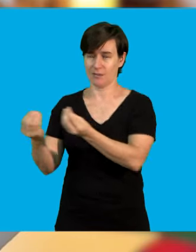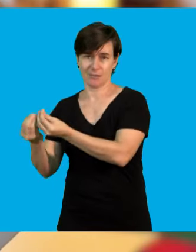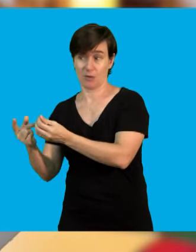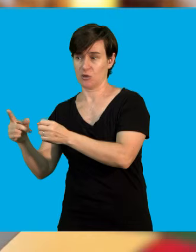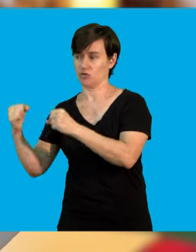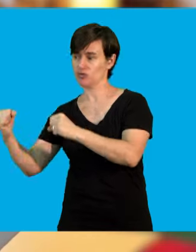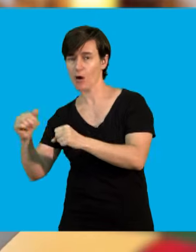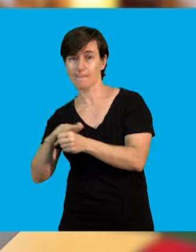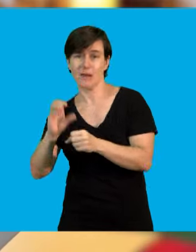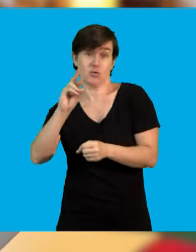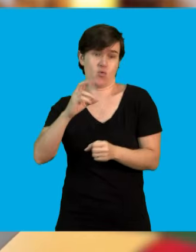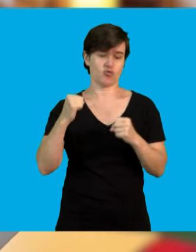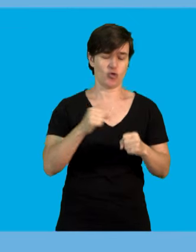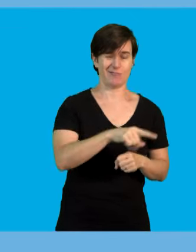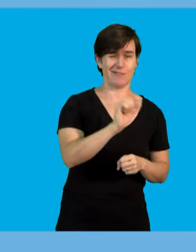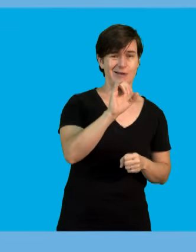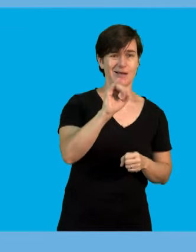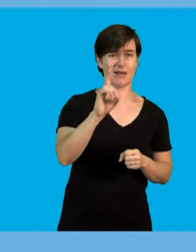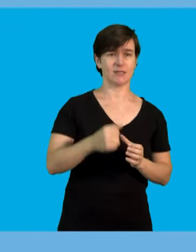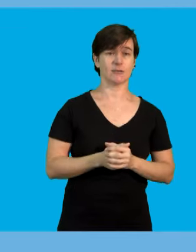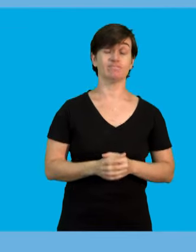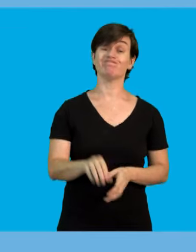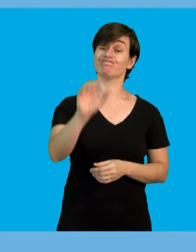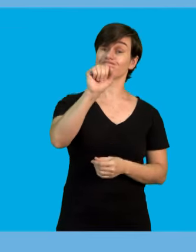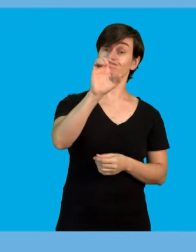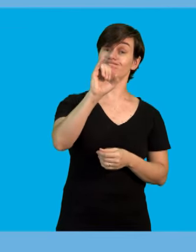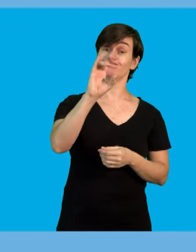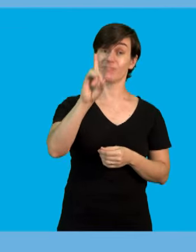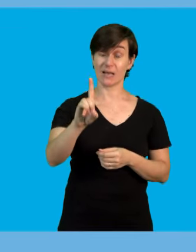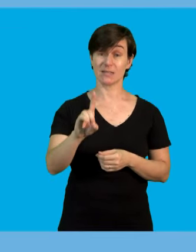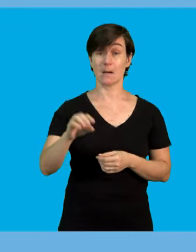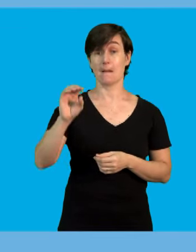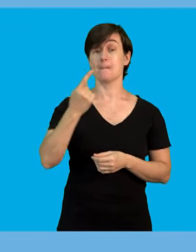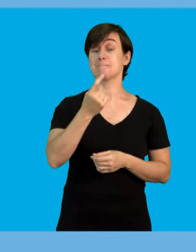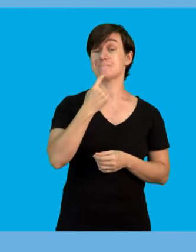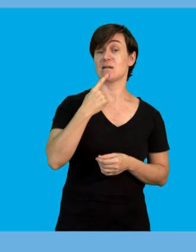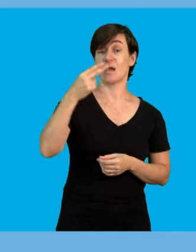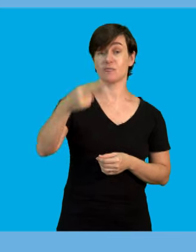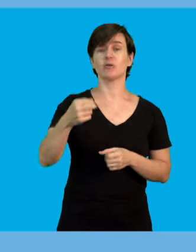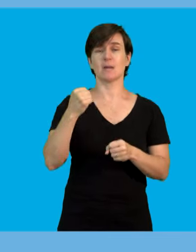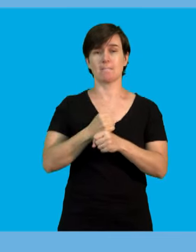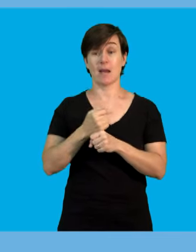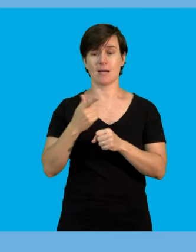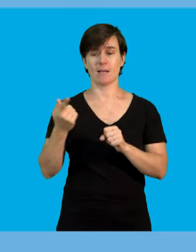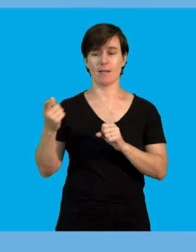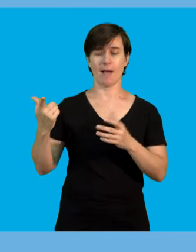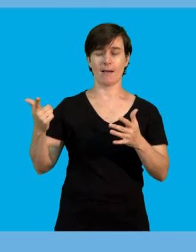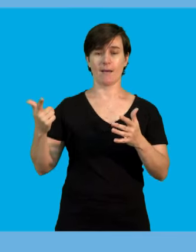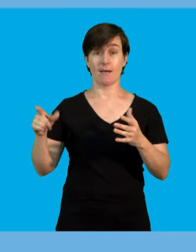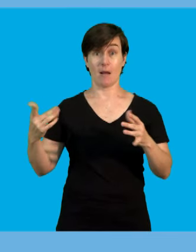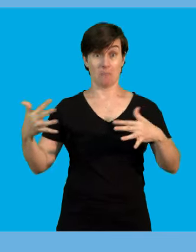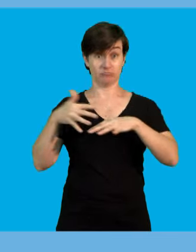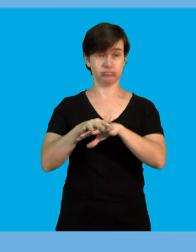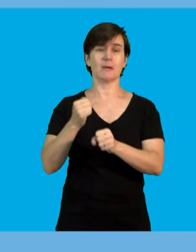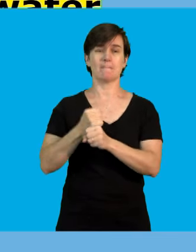the base that reacted initially. So an acid and a metal and the metal hydroxide, they neutralize each other when they react.